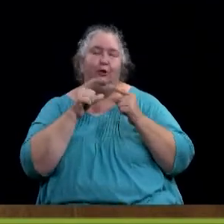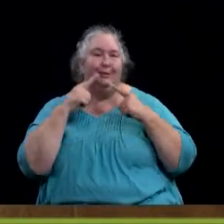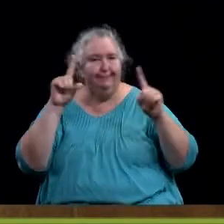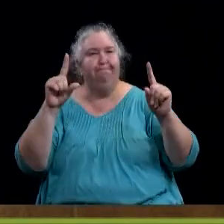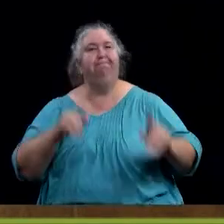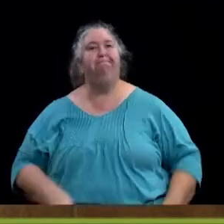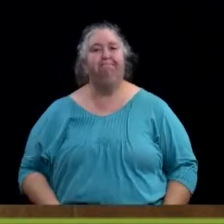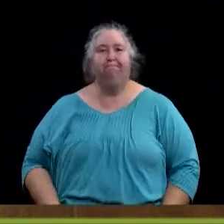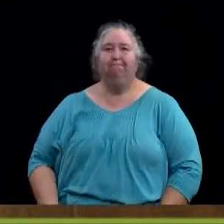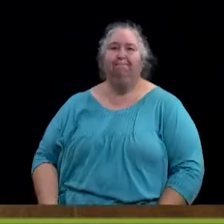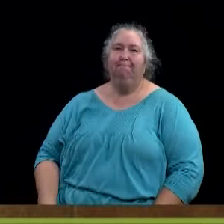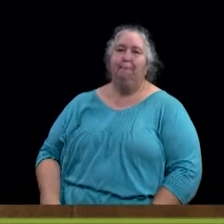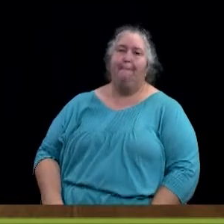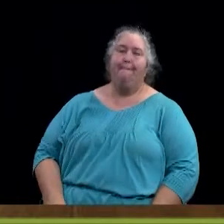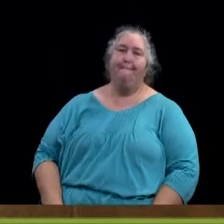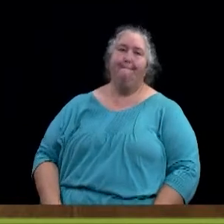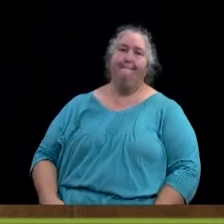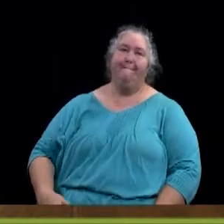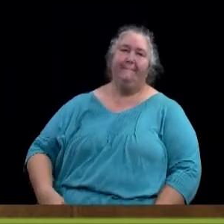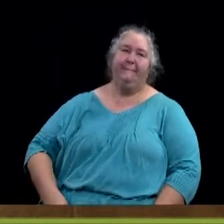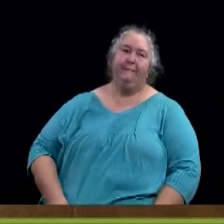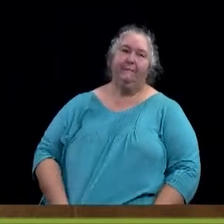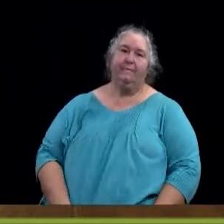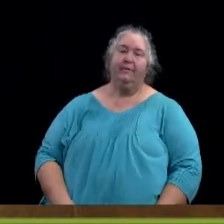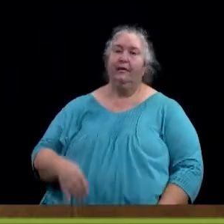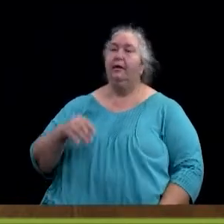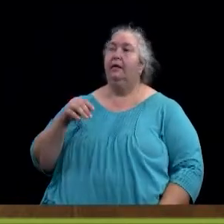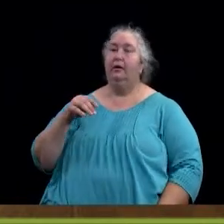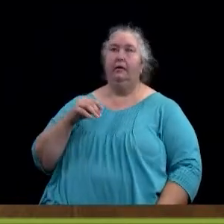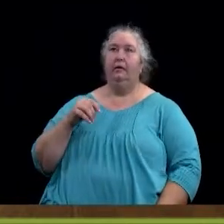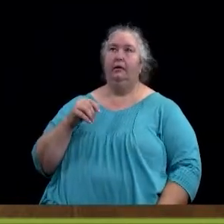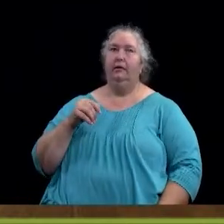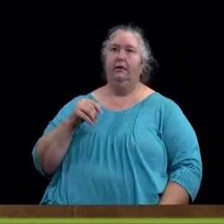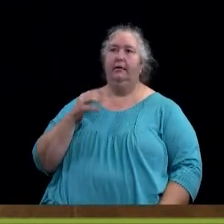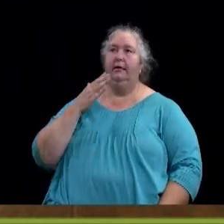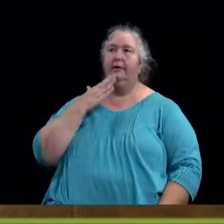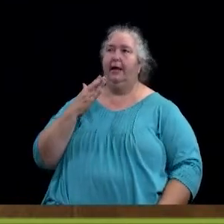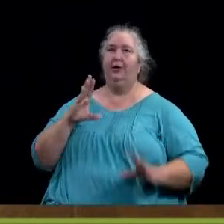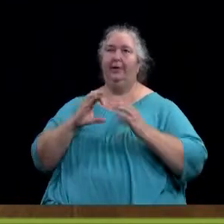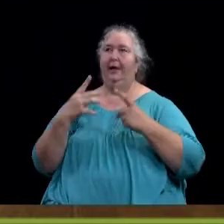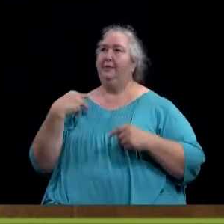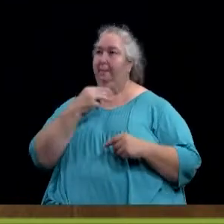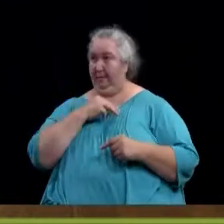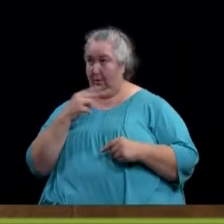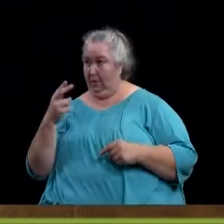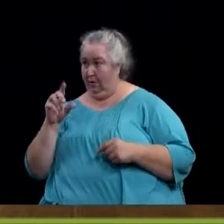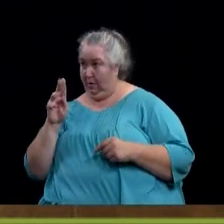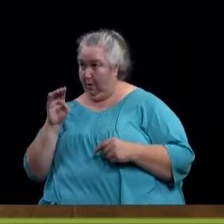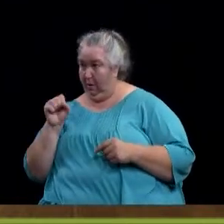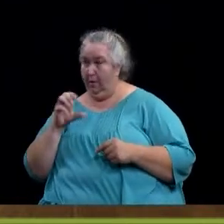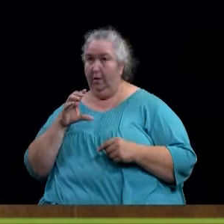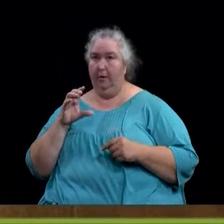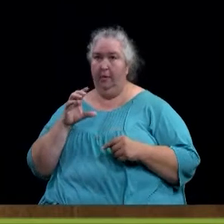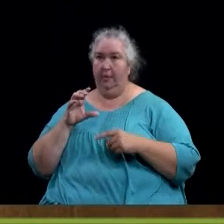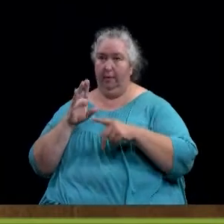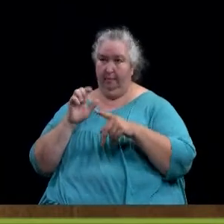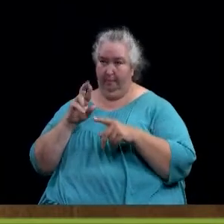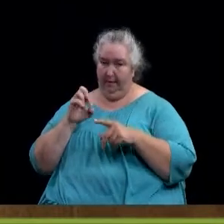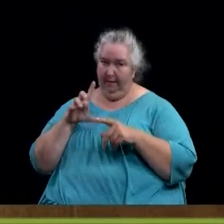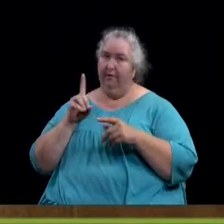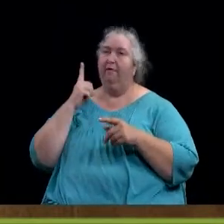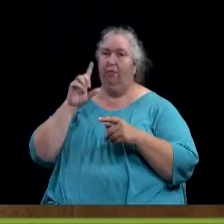Thank you, Council. Thank you, Councilmember Holmes and Mayor Pro Tem Bearfield for those comments. And I couldn't agree more. I mean,